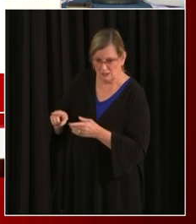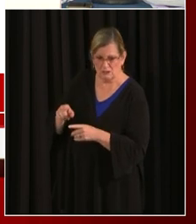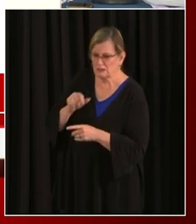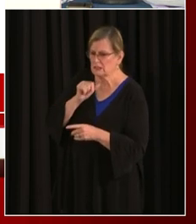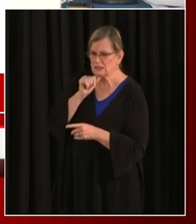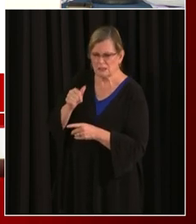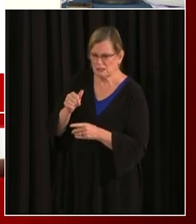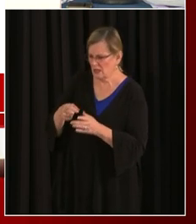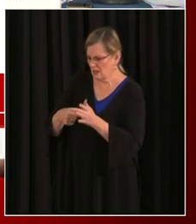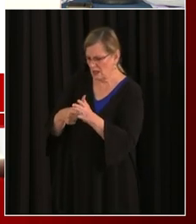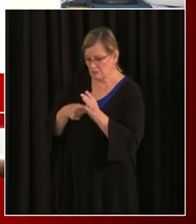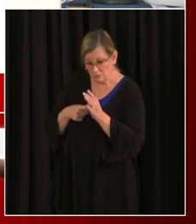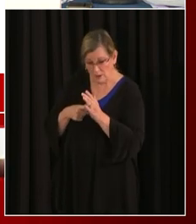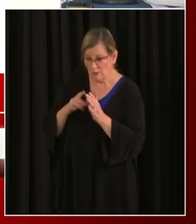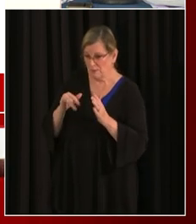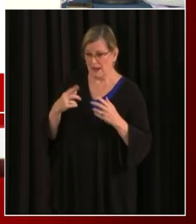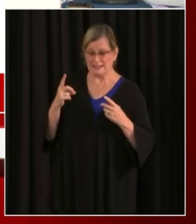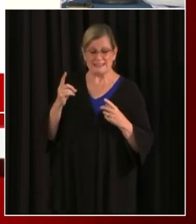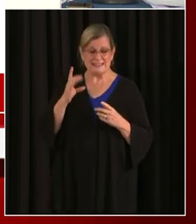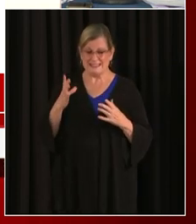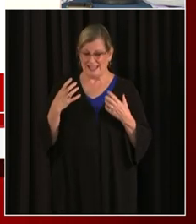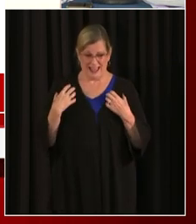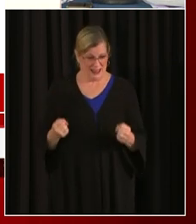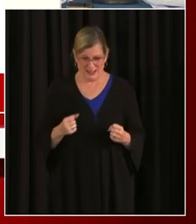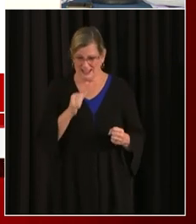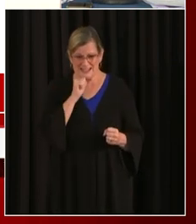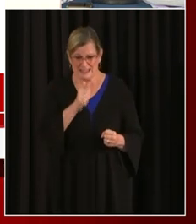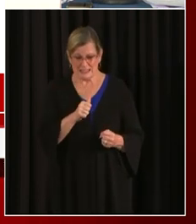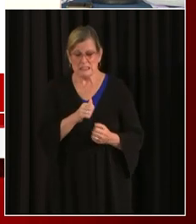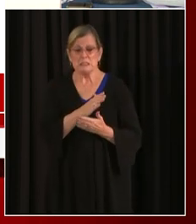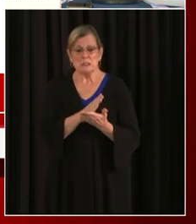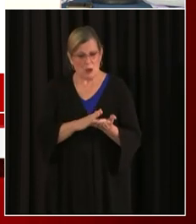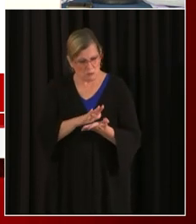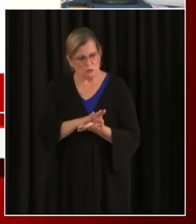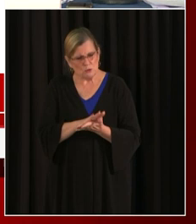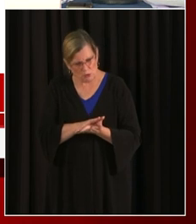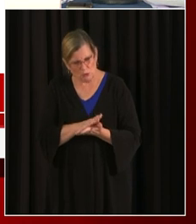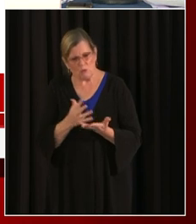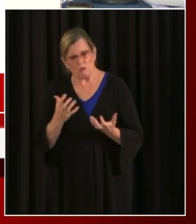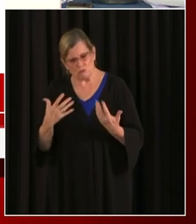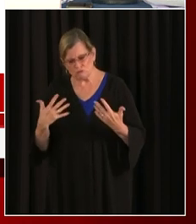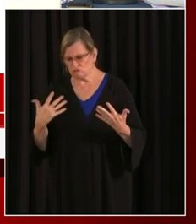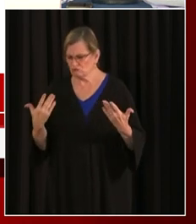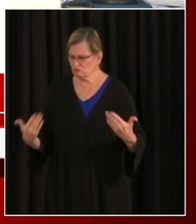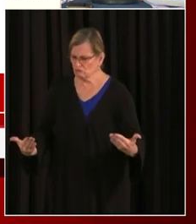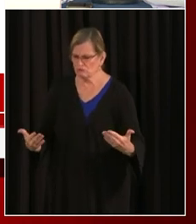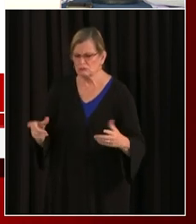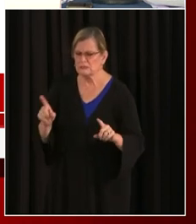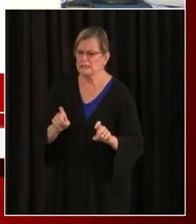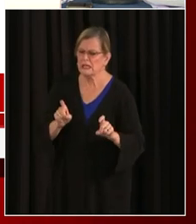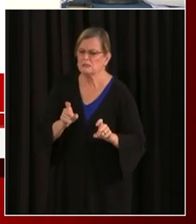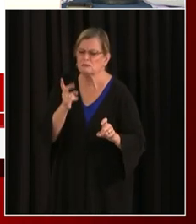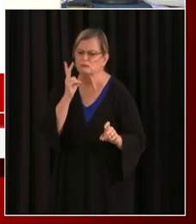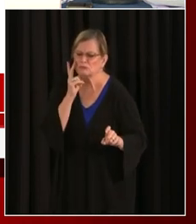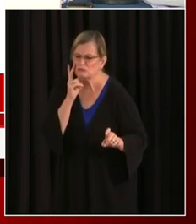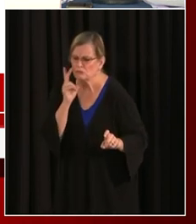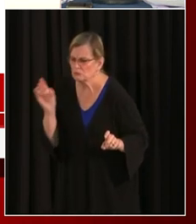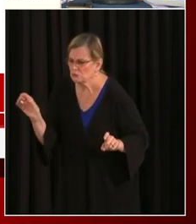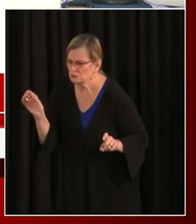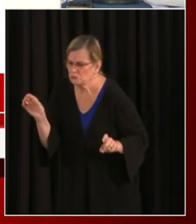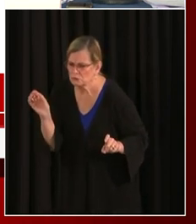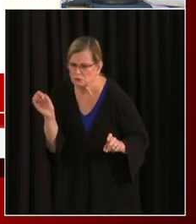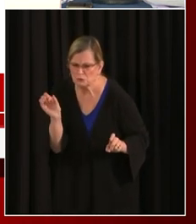Health, were seen by some of these schools as a way to build the confidence amongst their workforce, teachers, staff, as well as